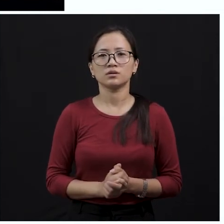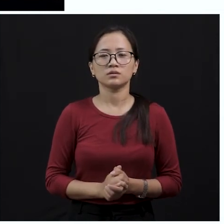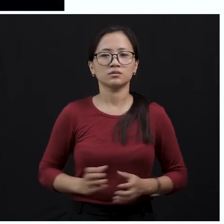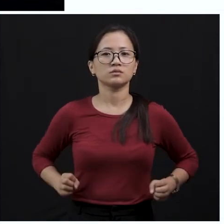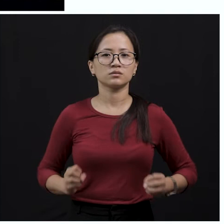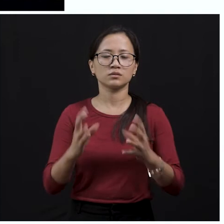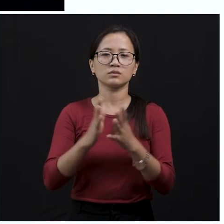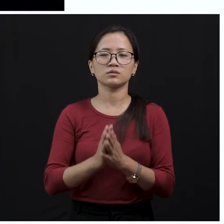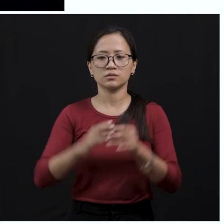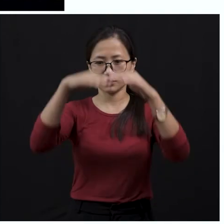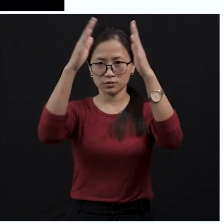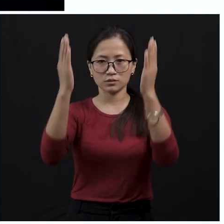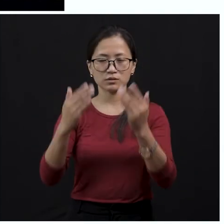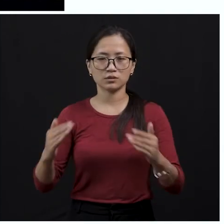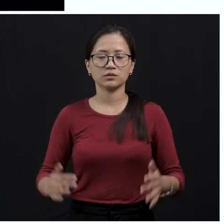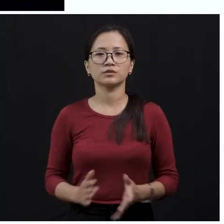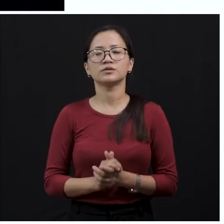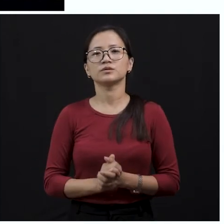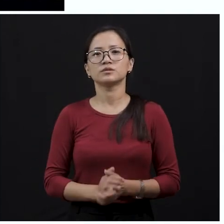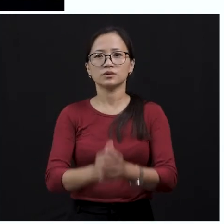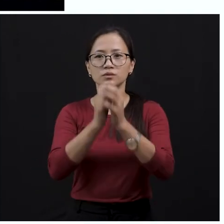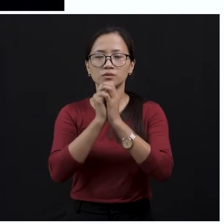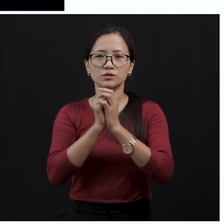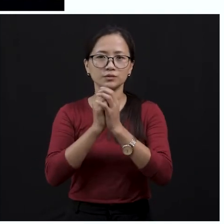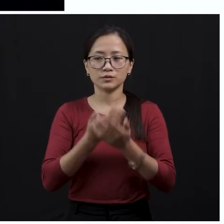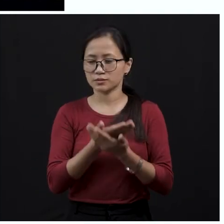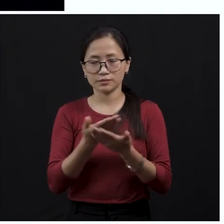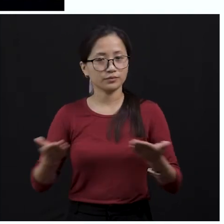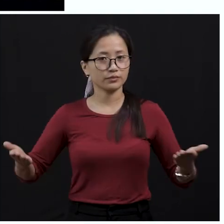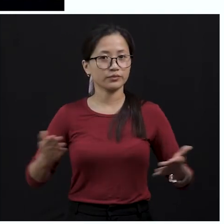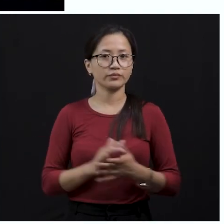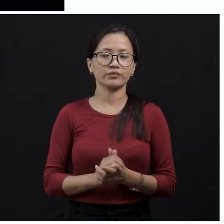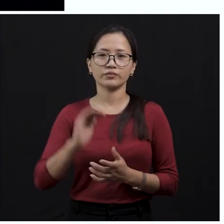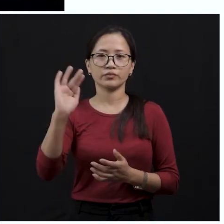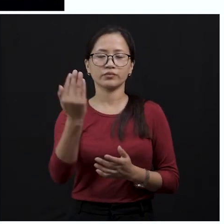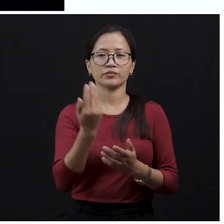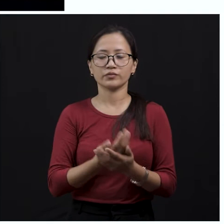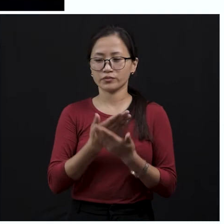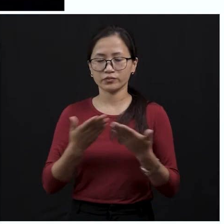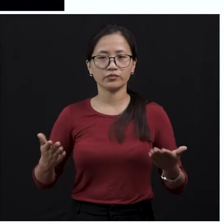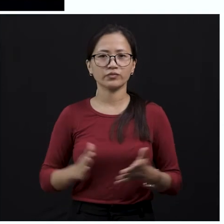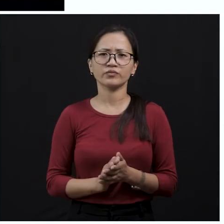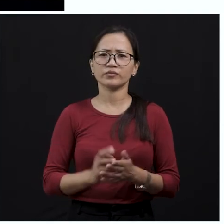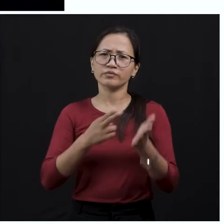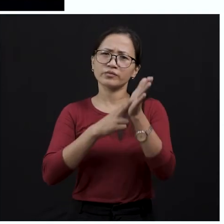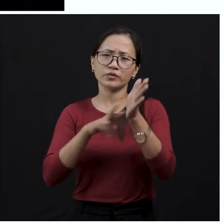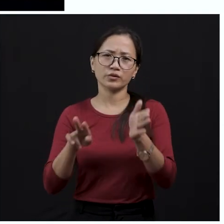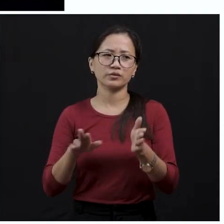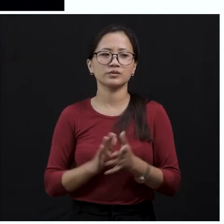they started making the statues of these gods and worshipping them. Then some of them also worshiped